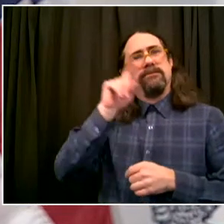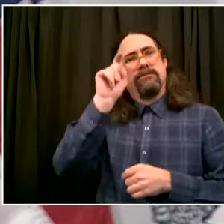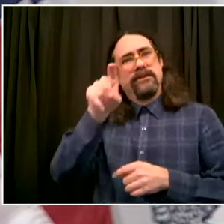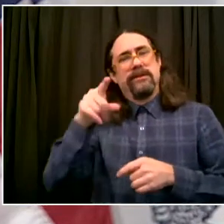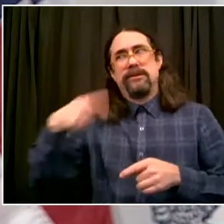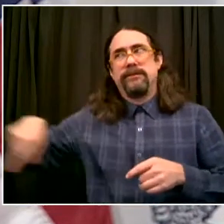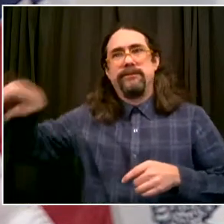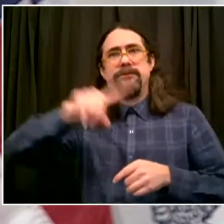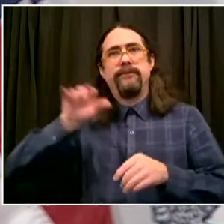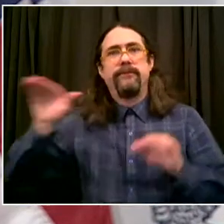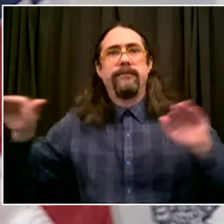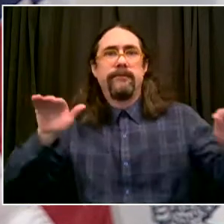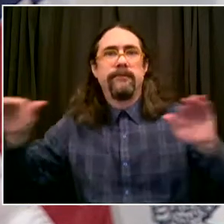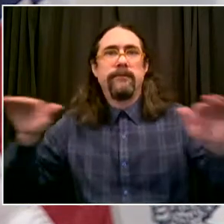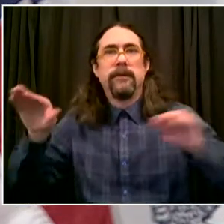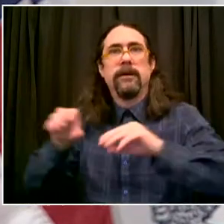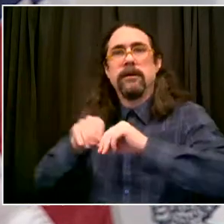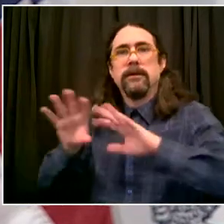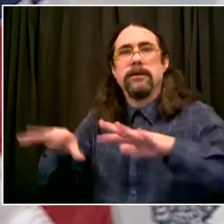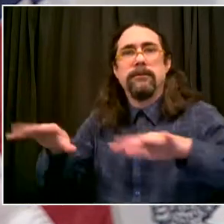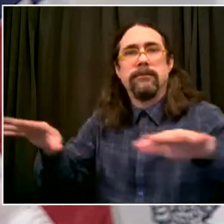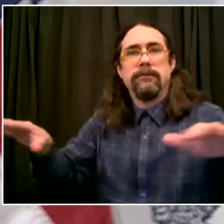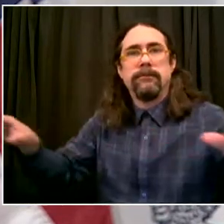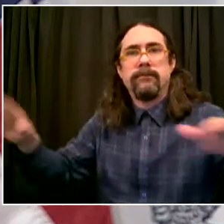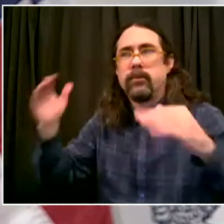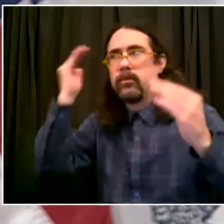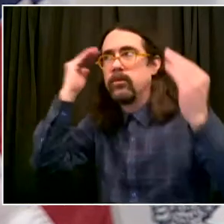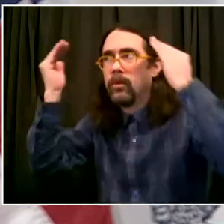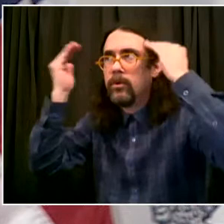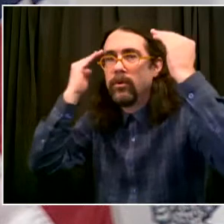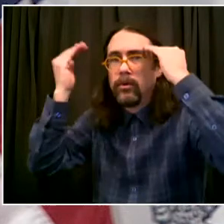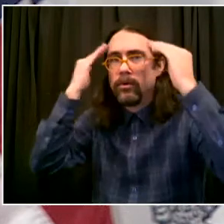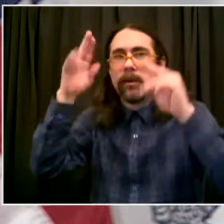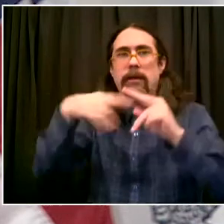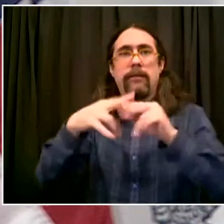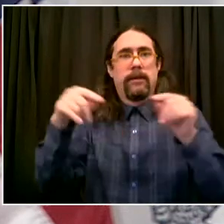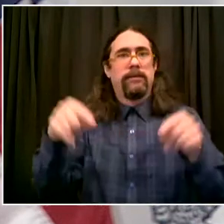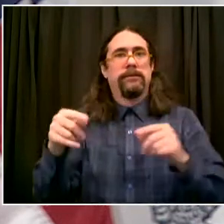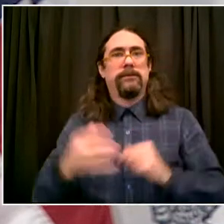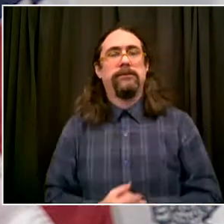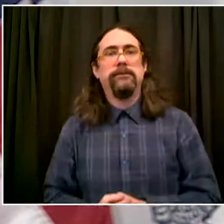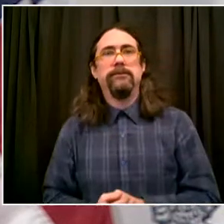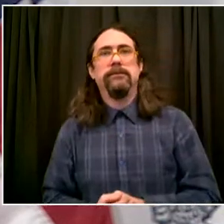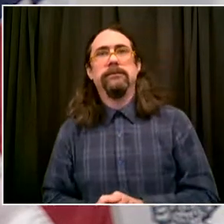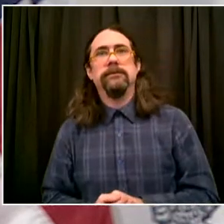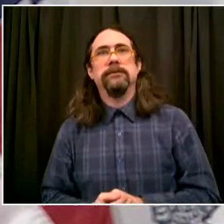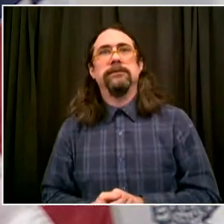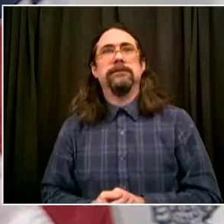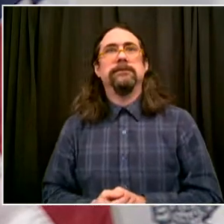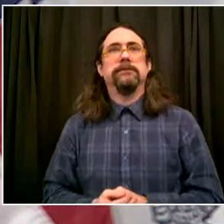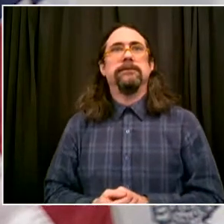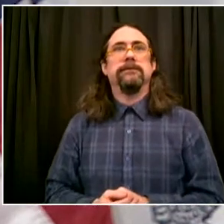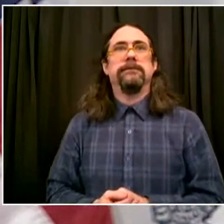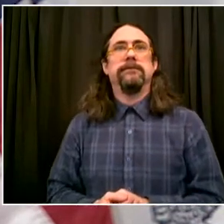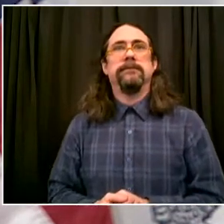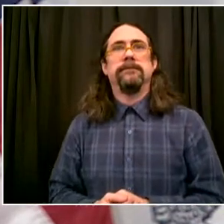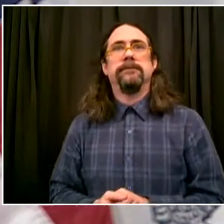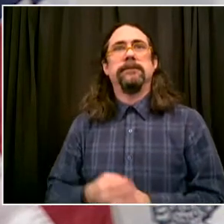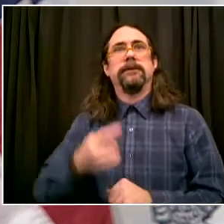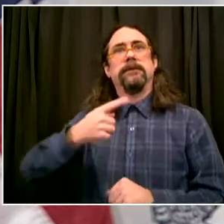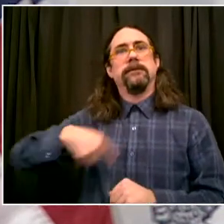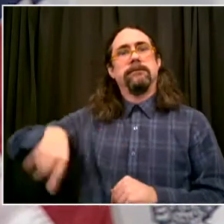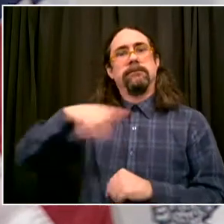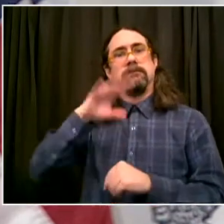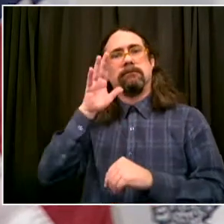that without a hell of a lot more supply. But in the meantime, what we're going to do is work to ensure that the supply is getting to the